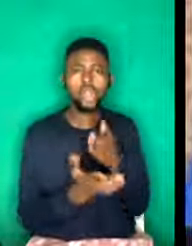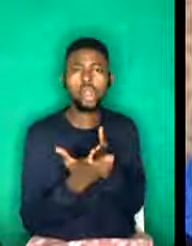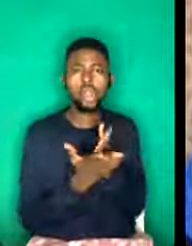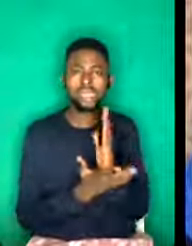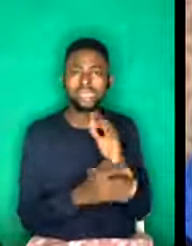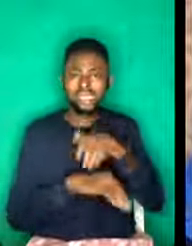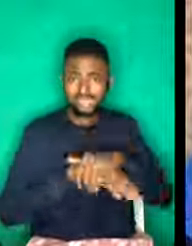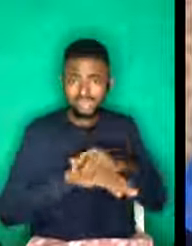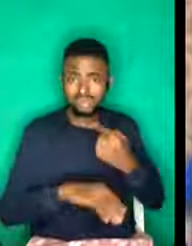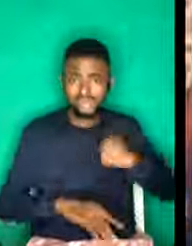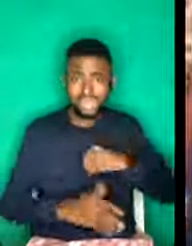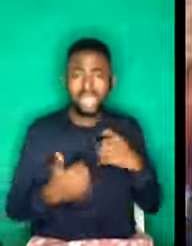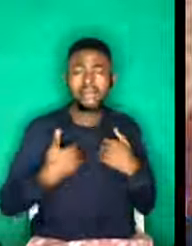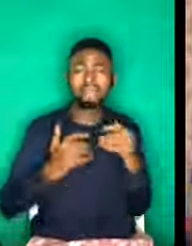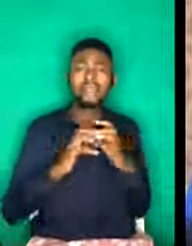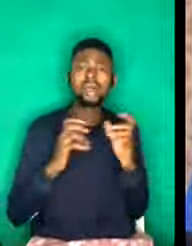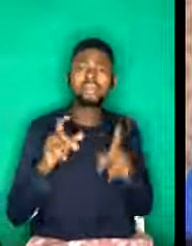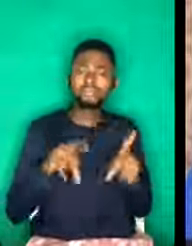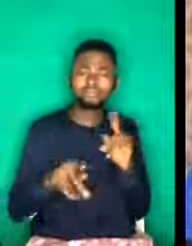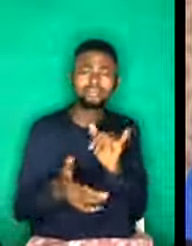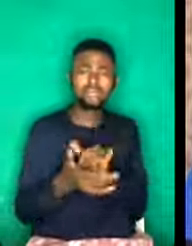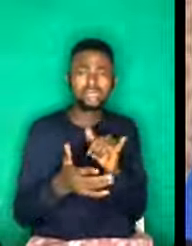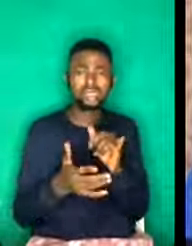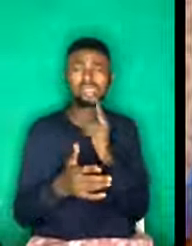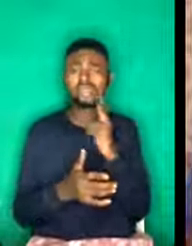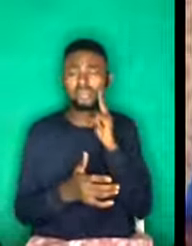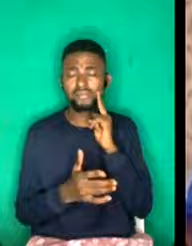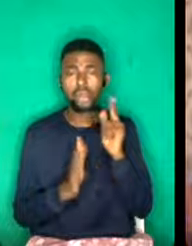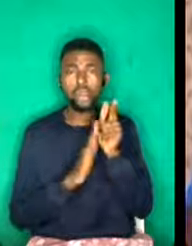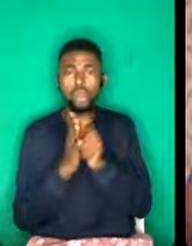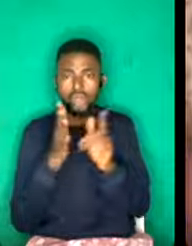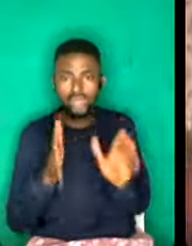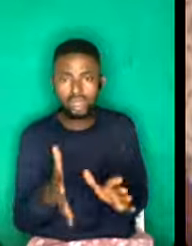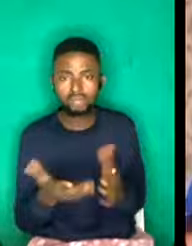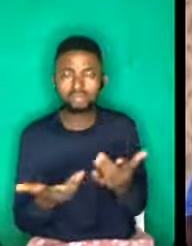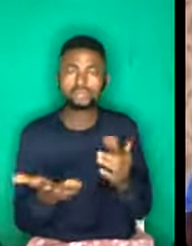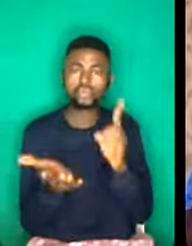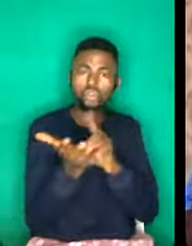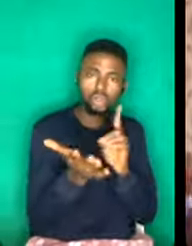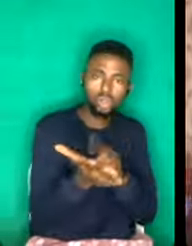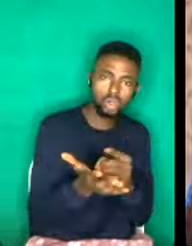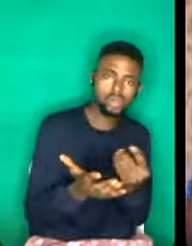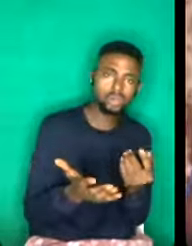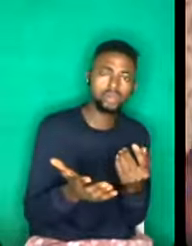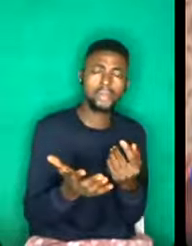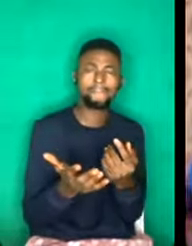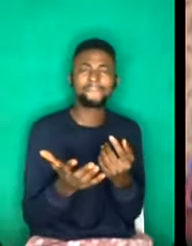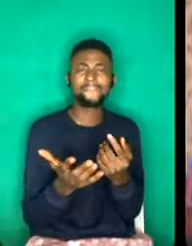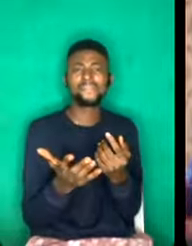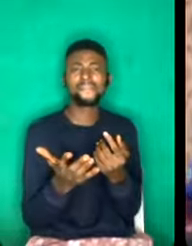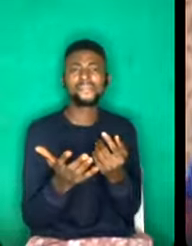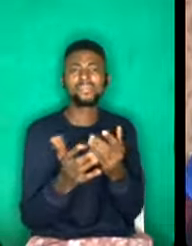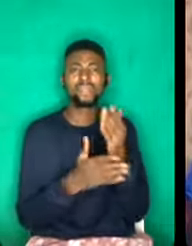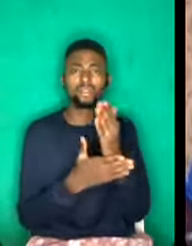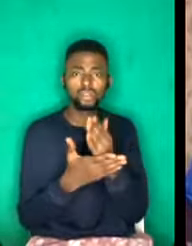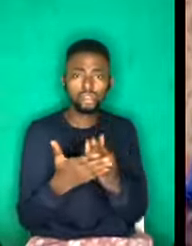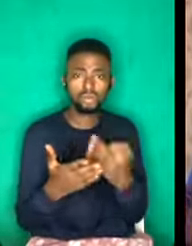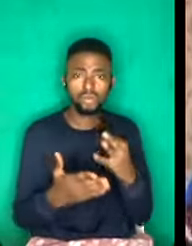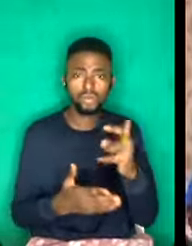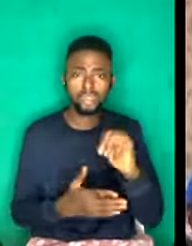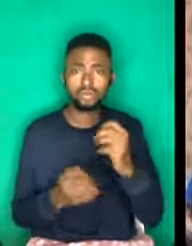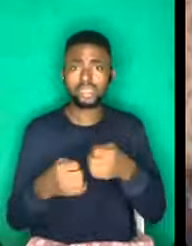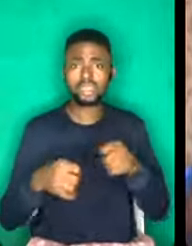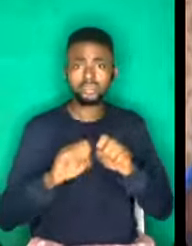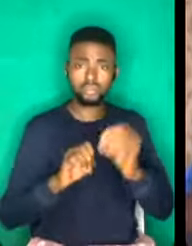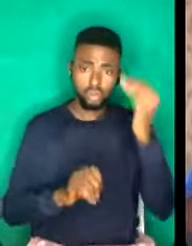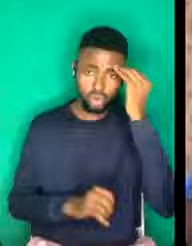who are lawyers. We have a lot of them who are doctors, who speak very well, who do very well. Some of them I even know grammar more than you, because I think they